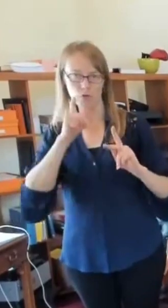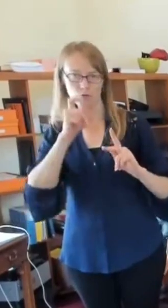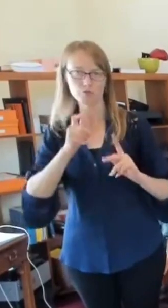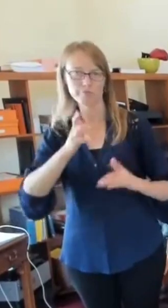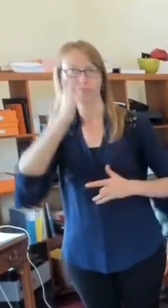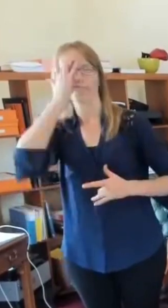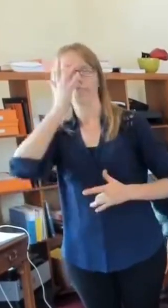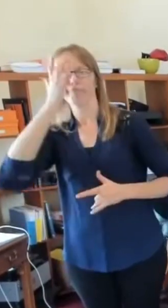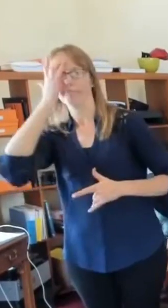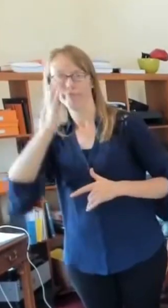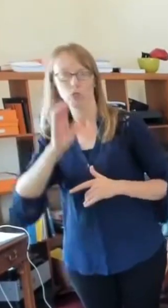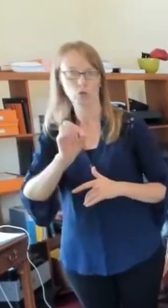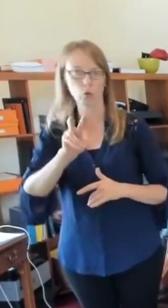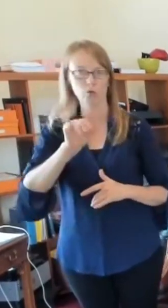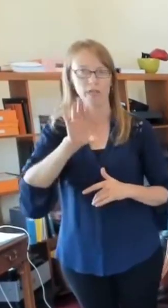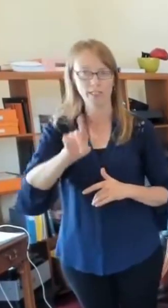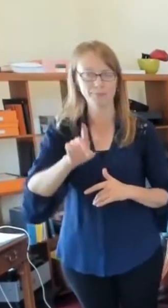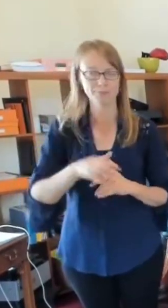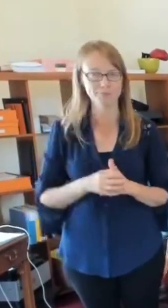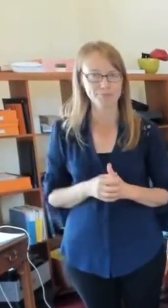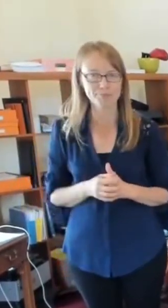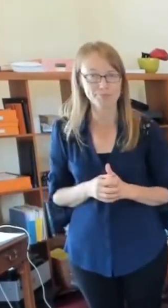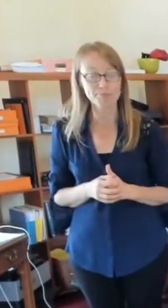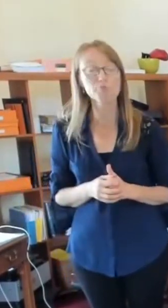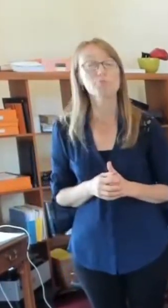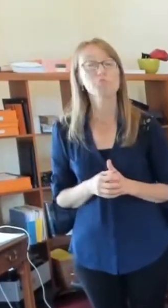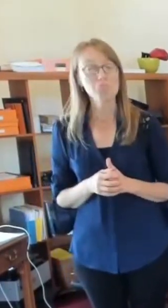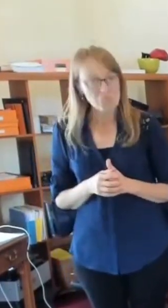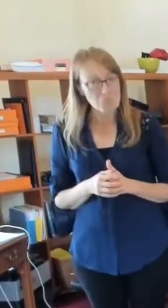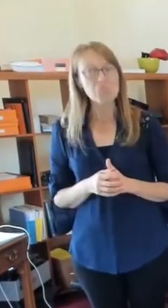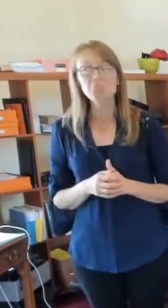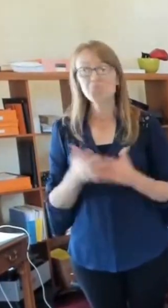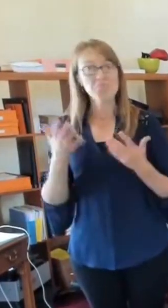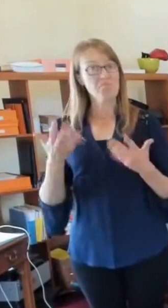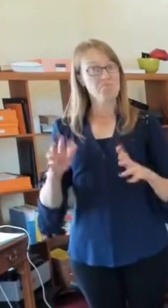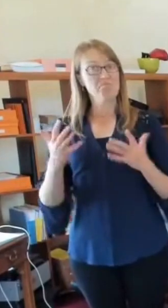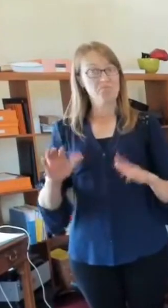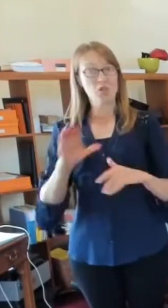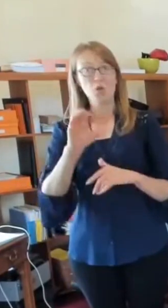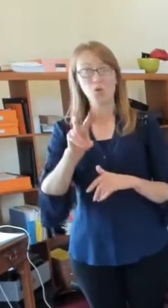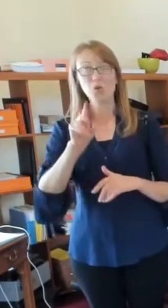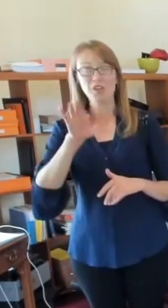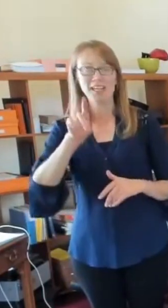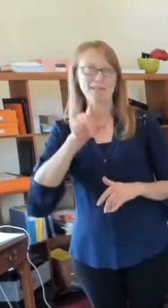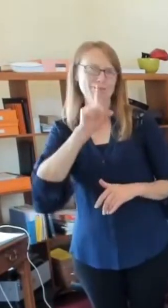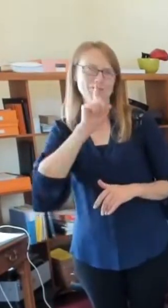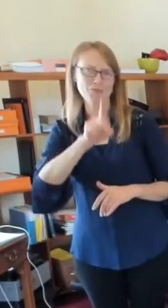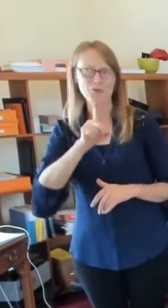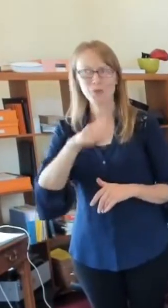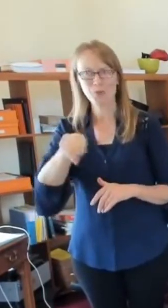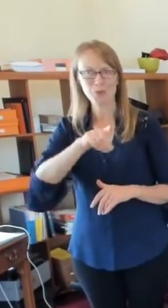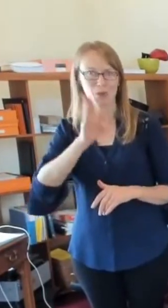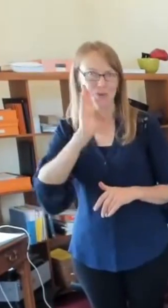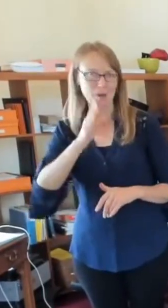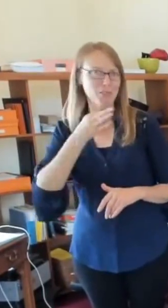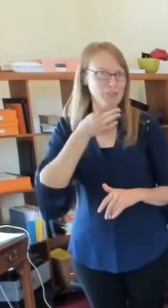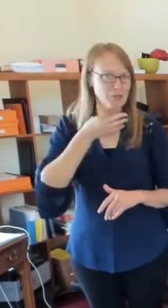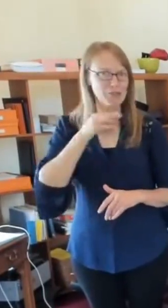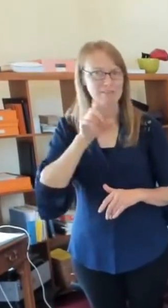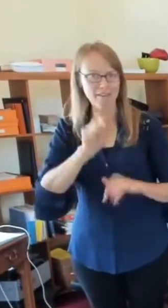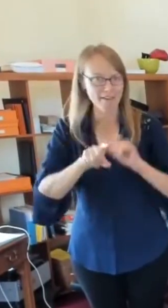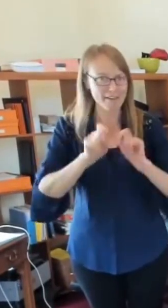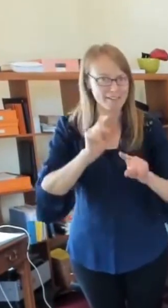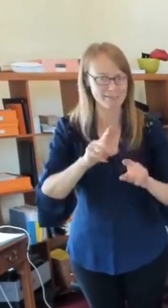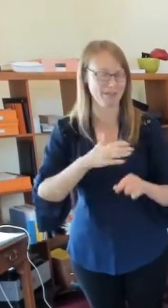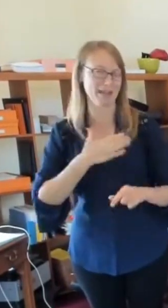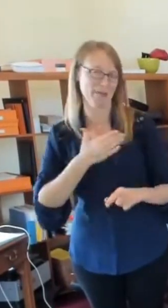So that's really it with regard to COVID, but I know you'll have questions and we'll be glad to take those. The